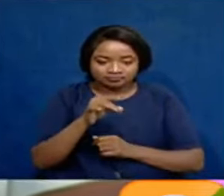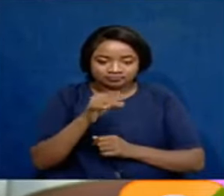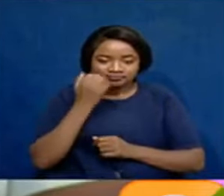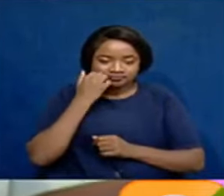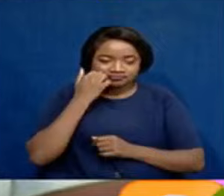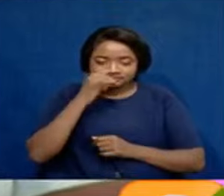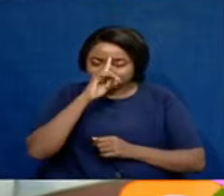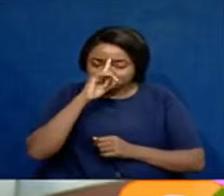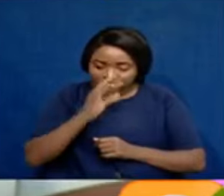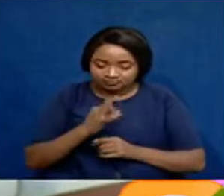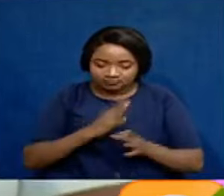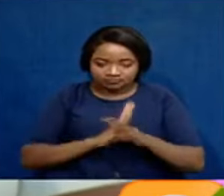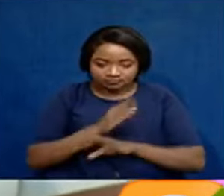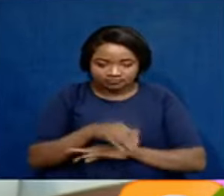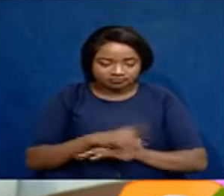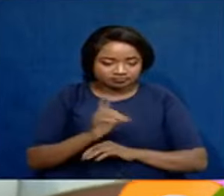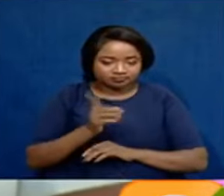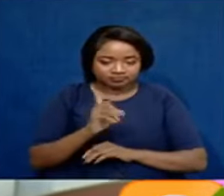purposes